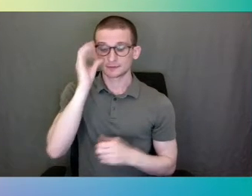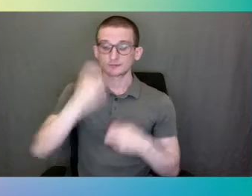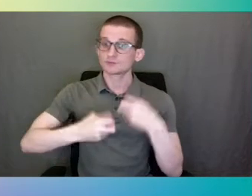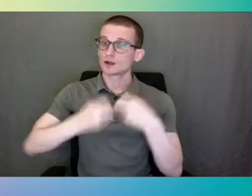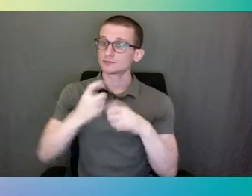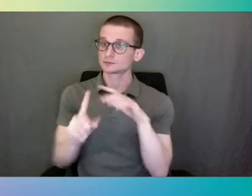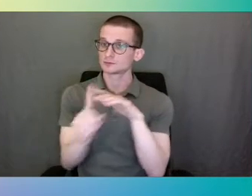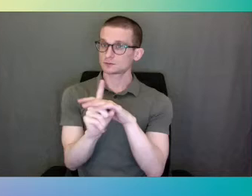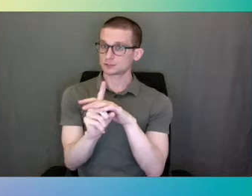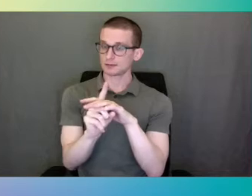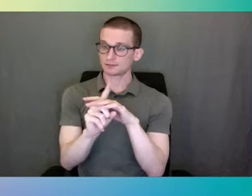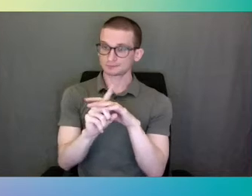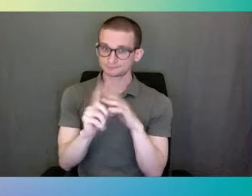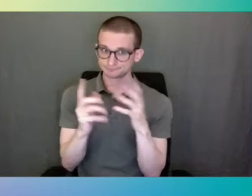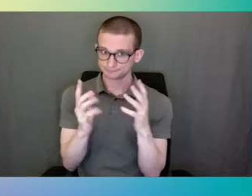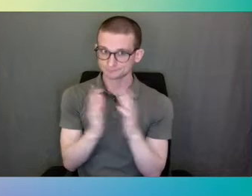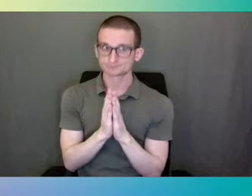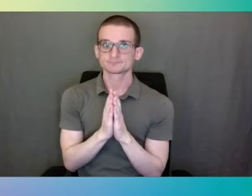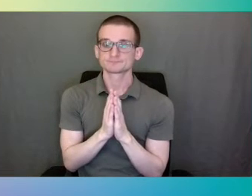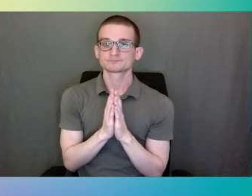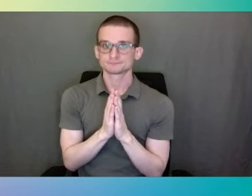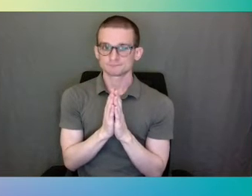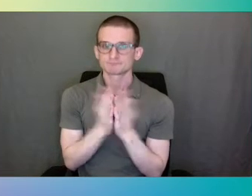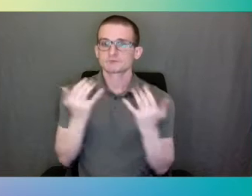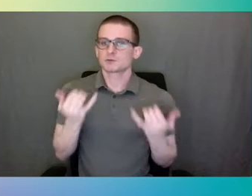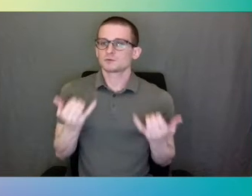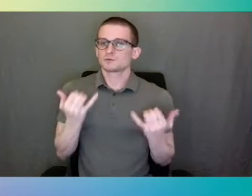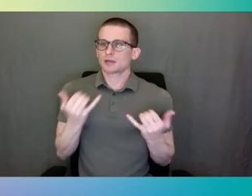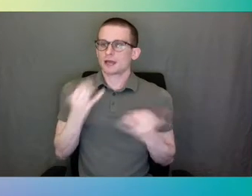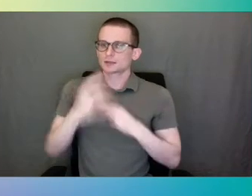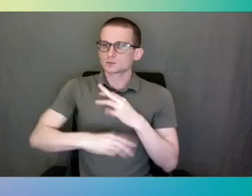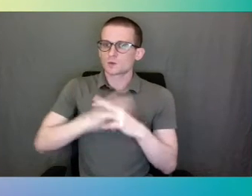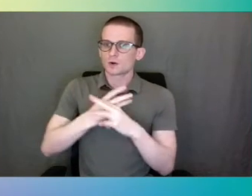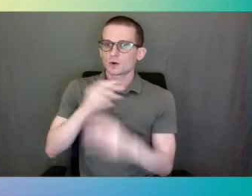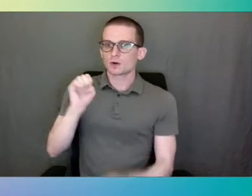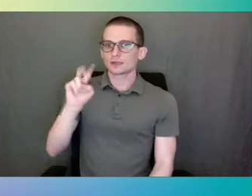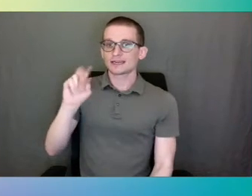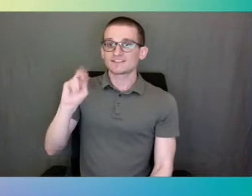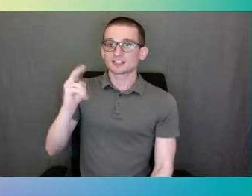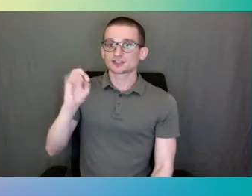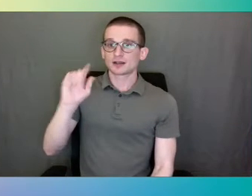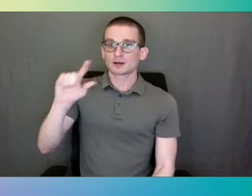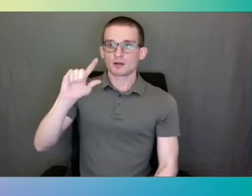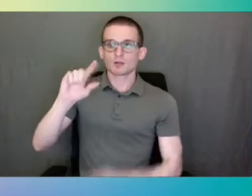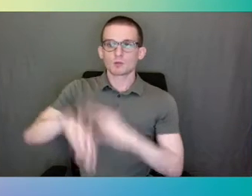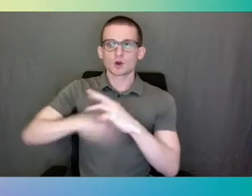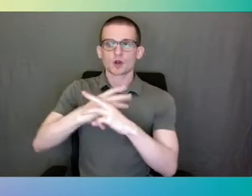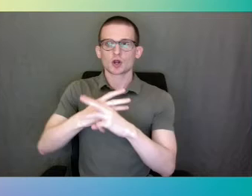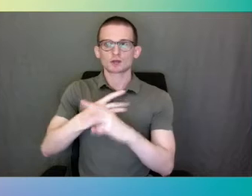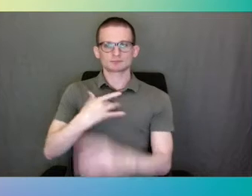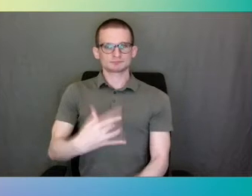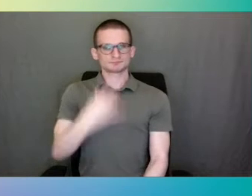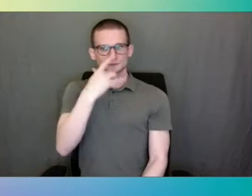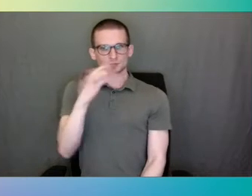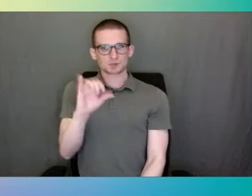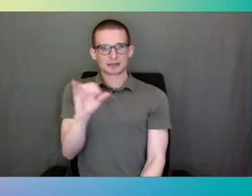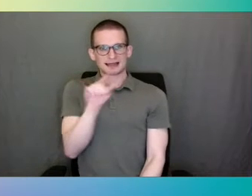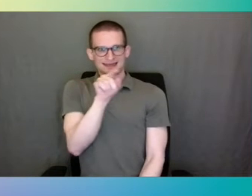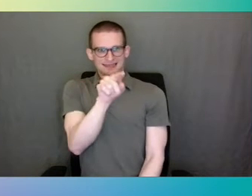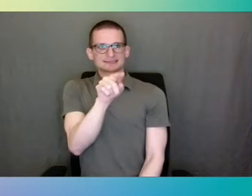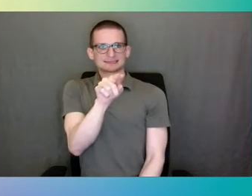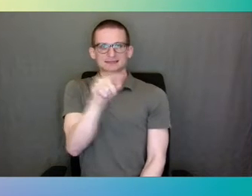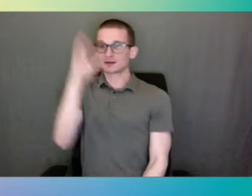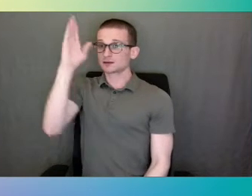what I see in today's evangelical world kind of looks like this. This God-inspired scripture is dictated to